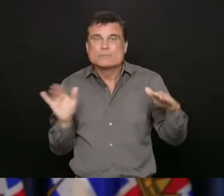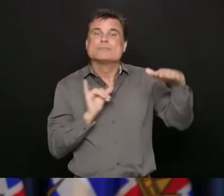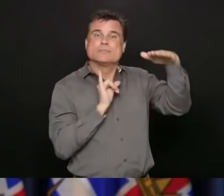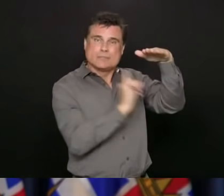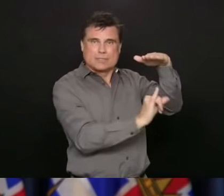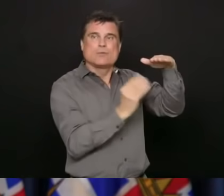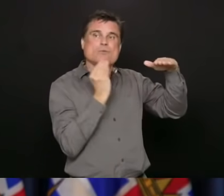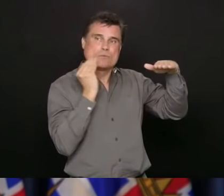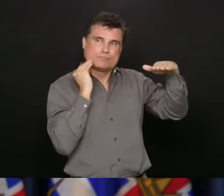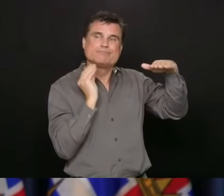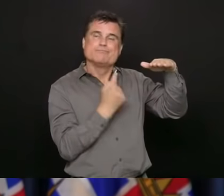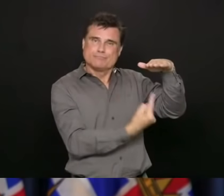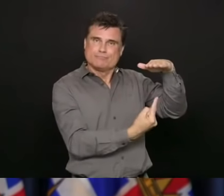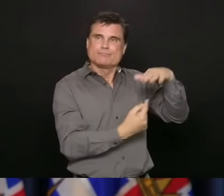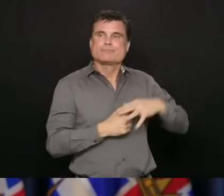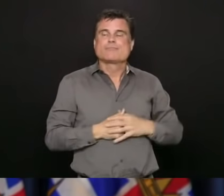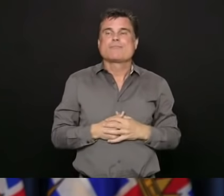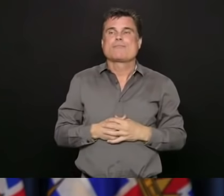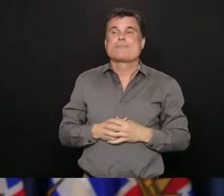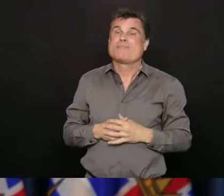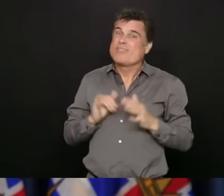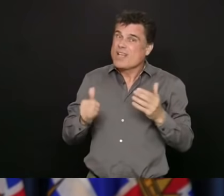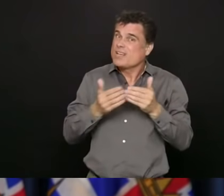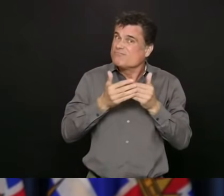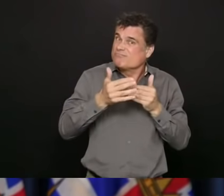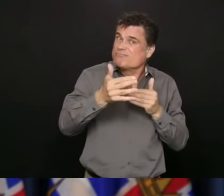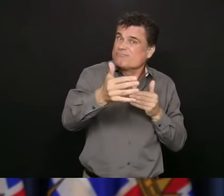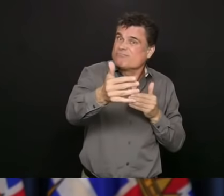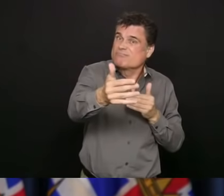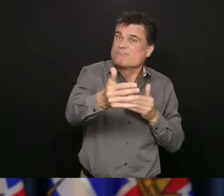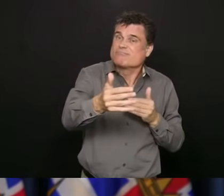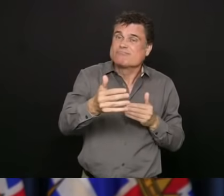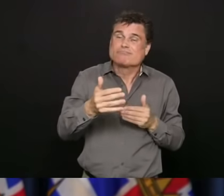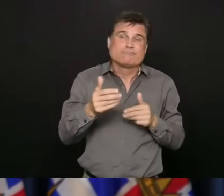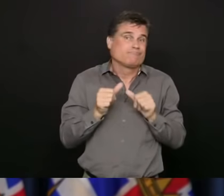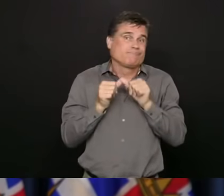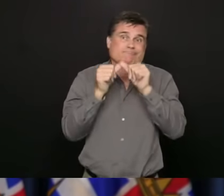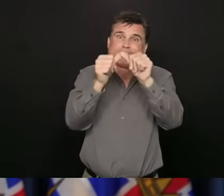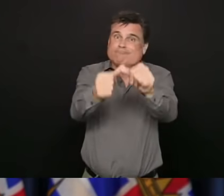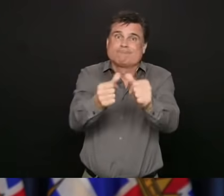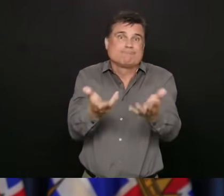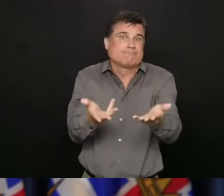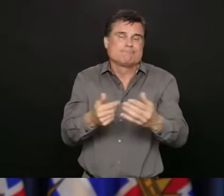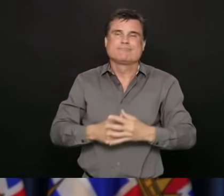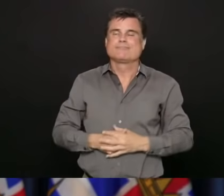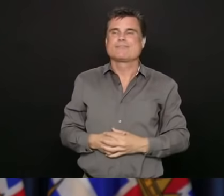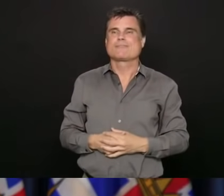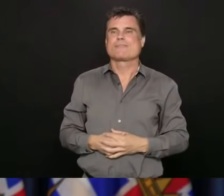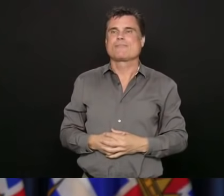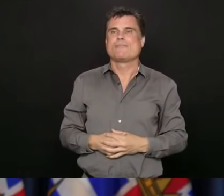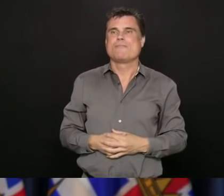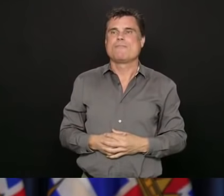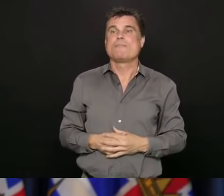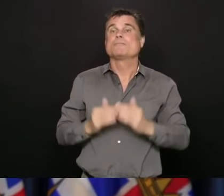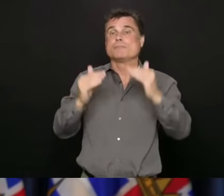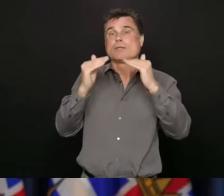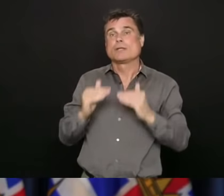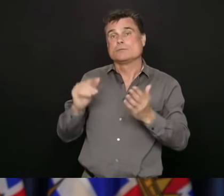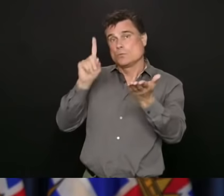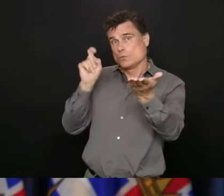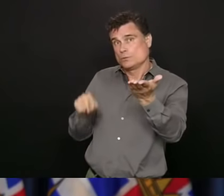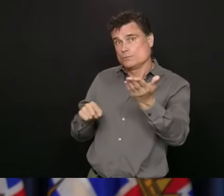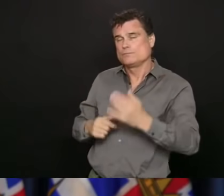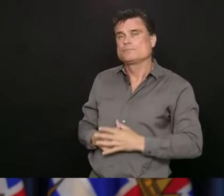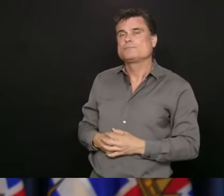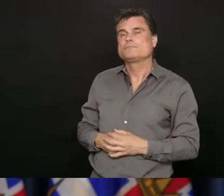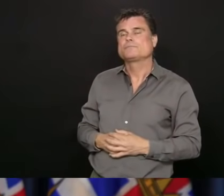plan to restart the economy. Our next question is from Vaughn Palmer. Good day,